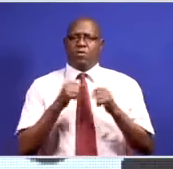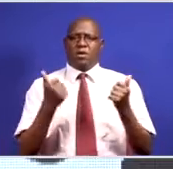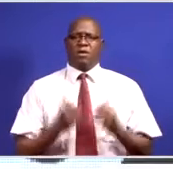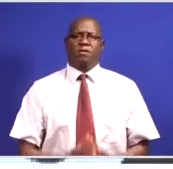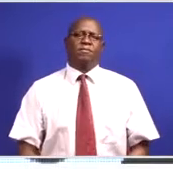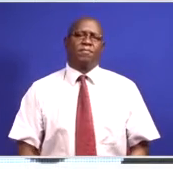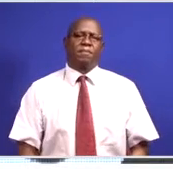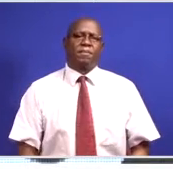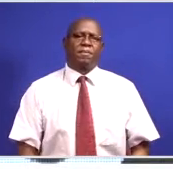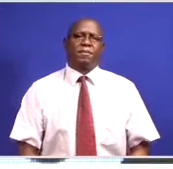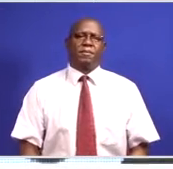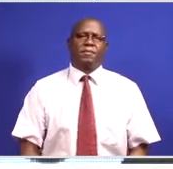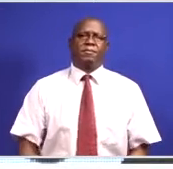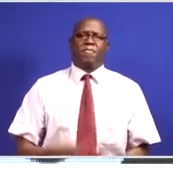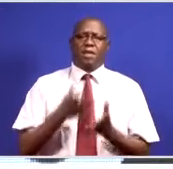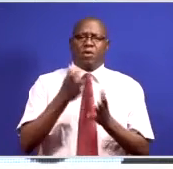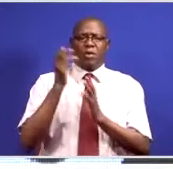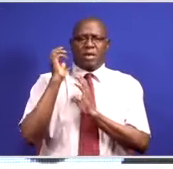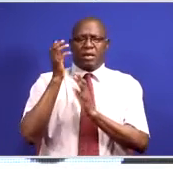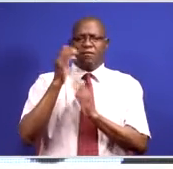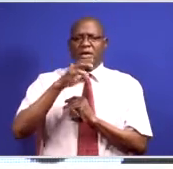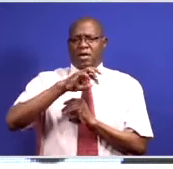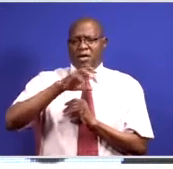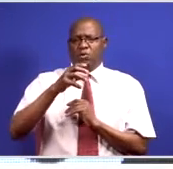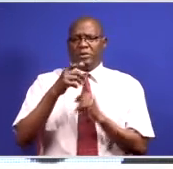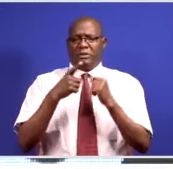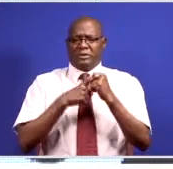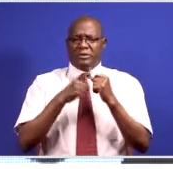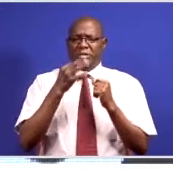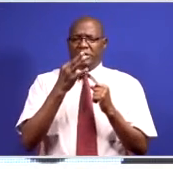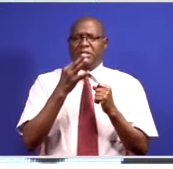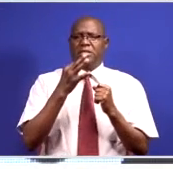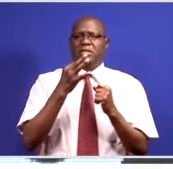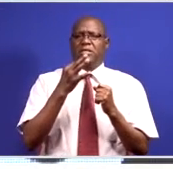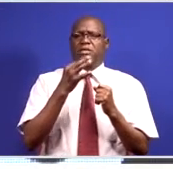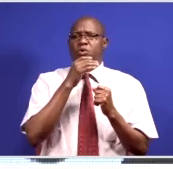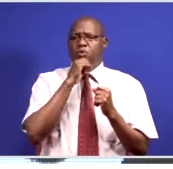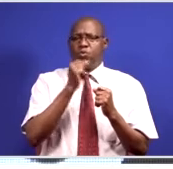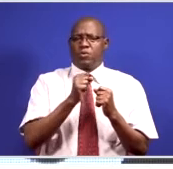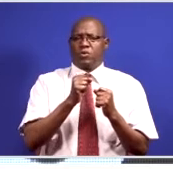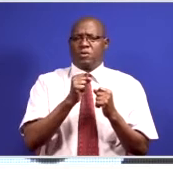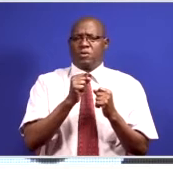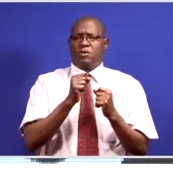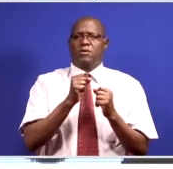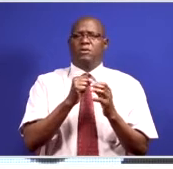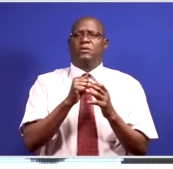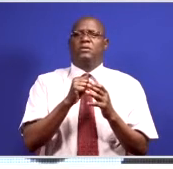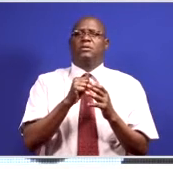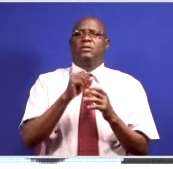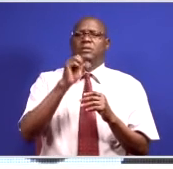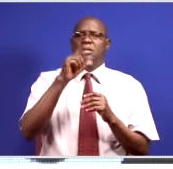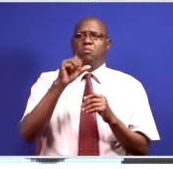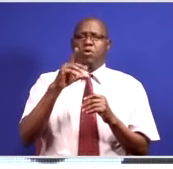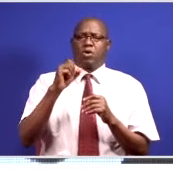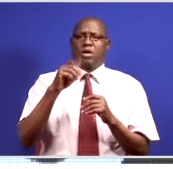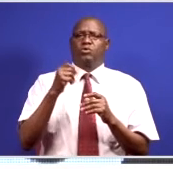Let's now move to Kilifi County, where a 63-year-old Kilifi man from Matulani village in Viragoni Sub-location is lucky to